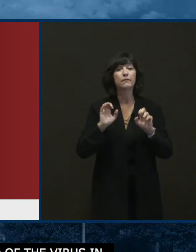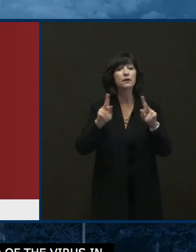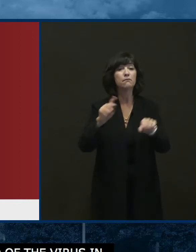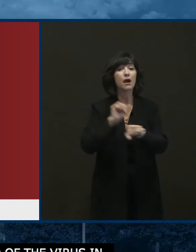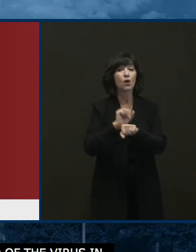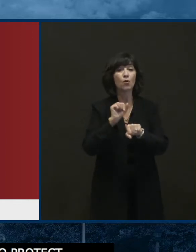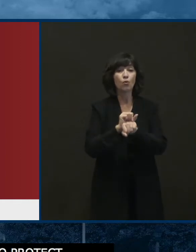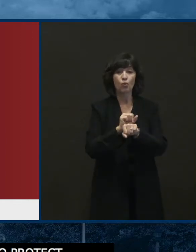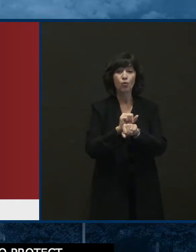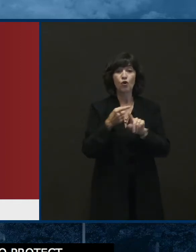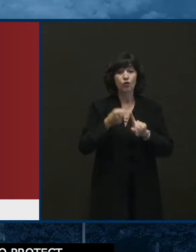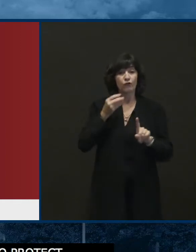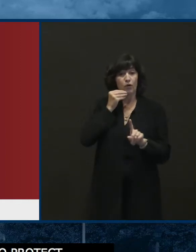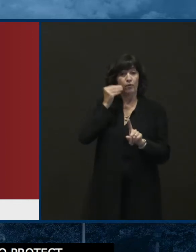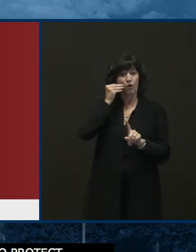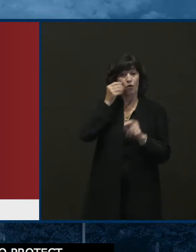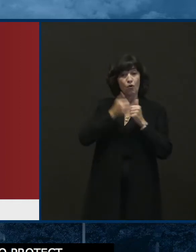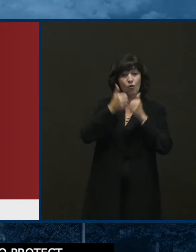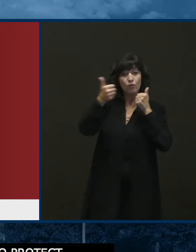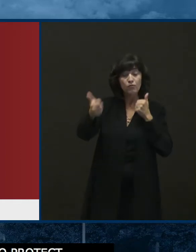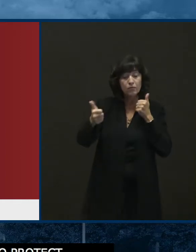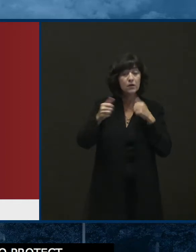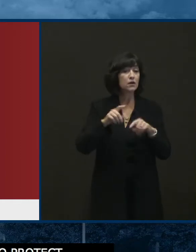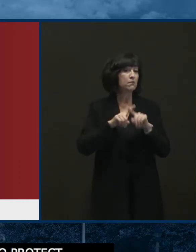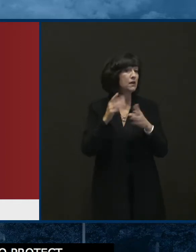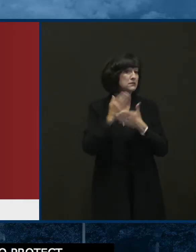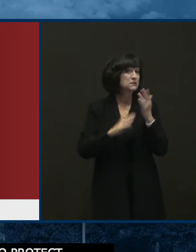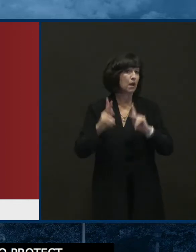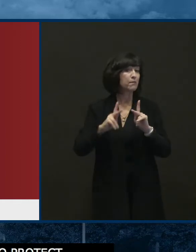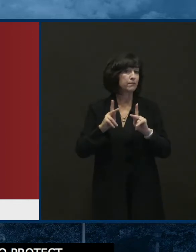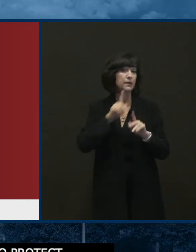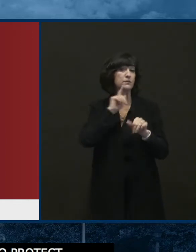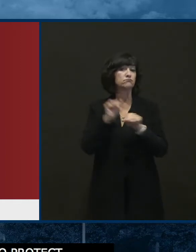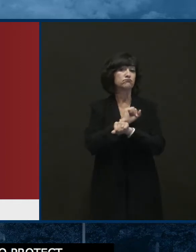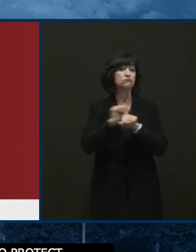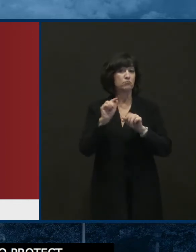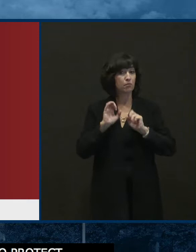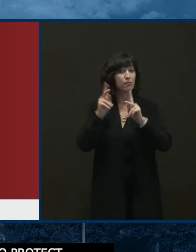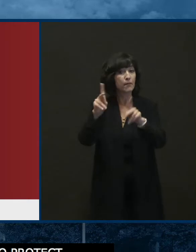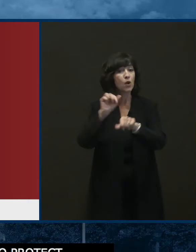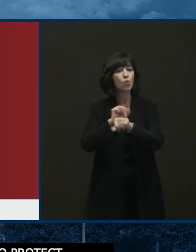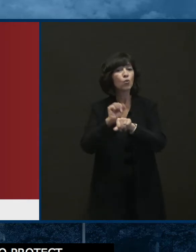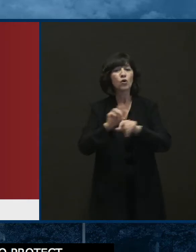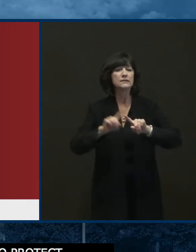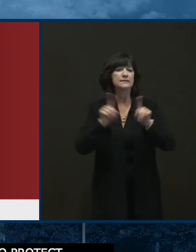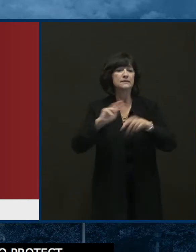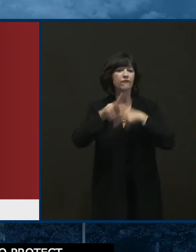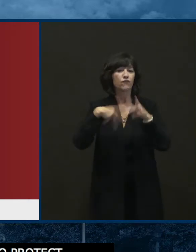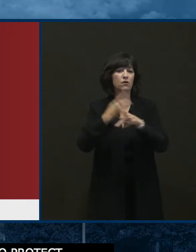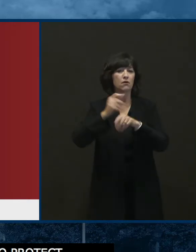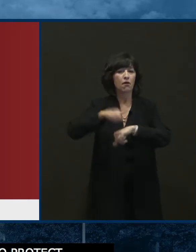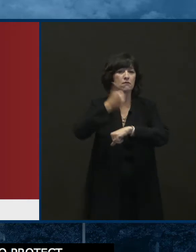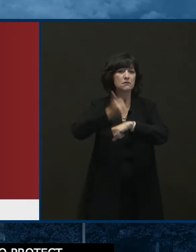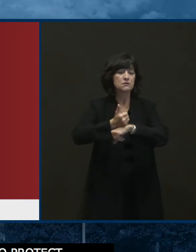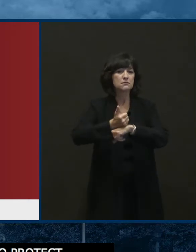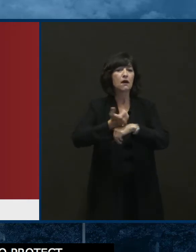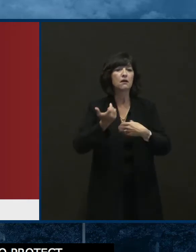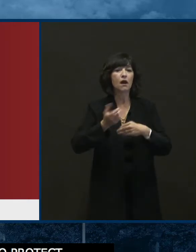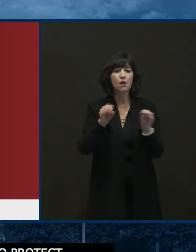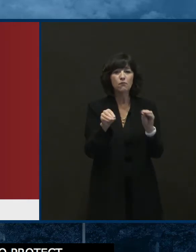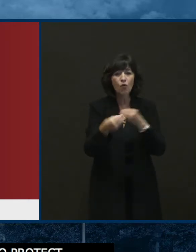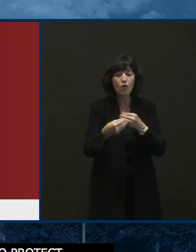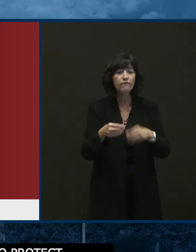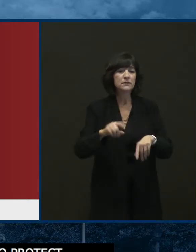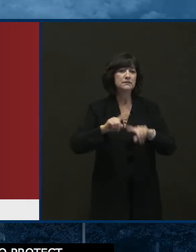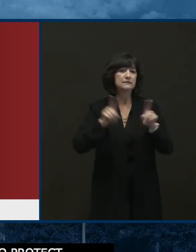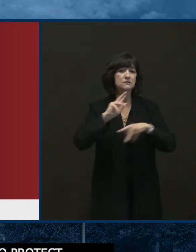We're going to gradually bring children back into schools. Most of the school districts are going with fully remote